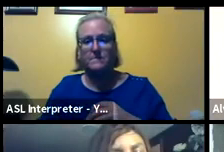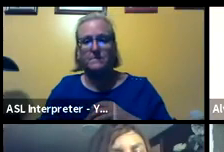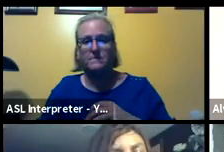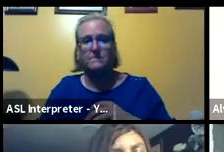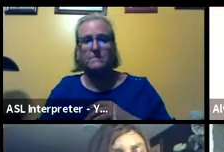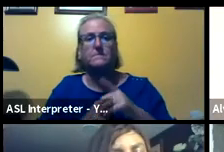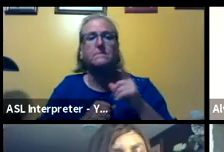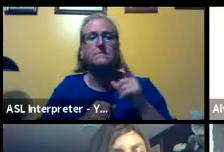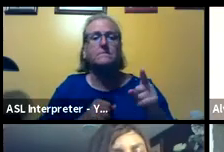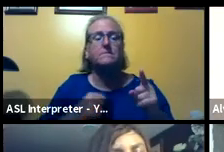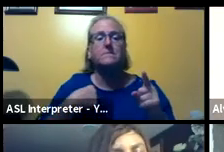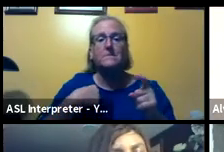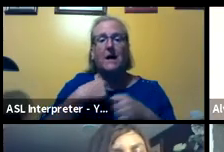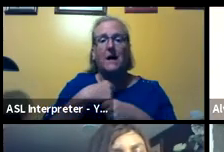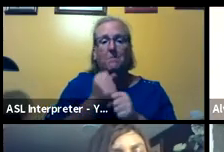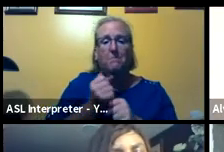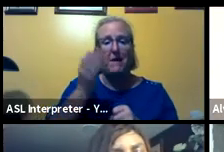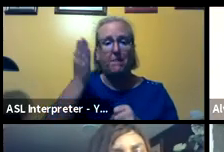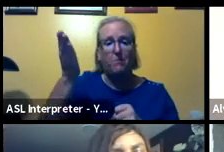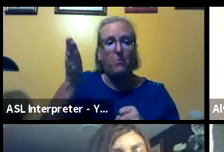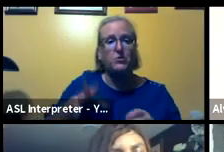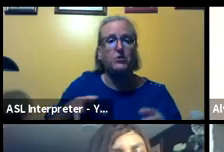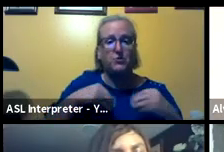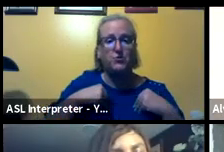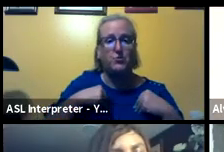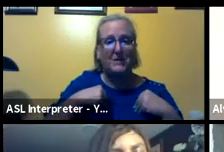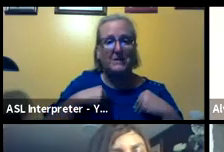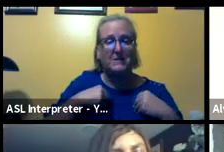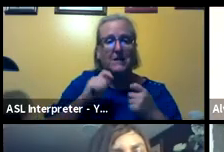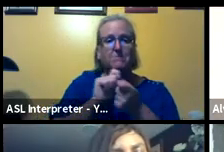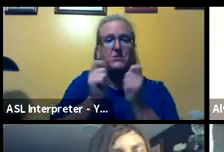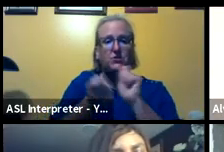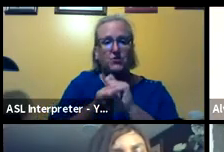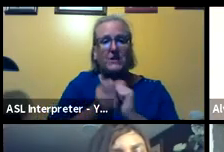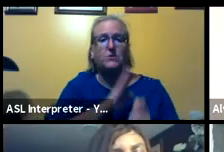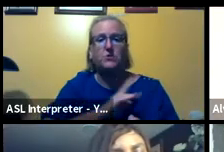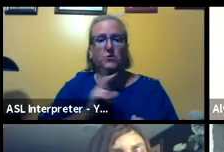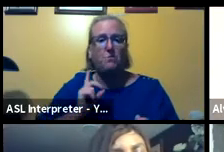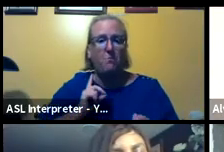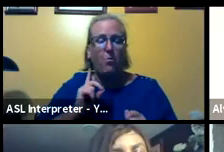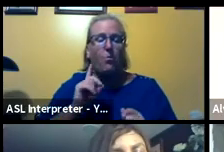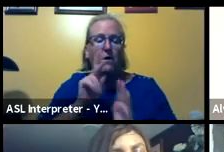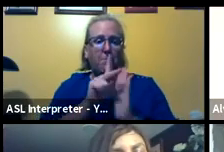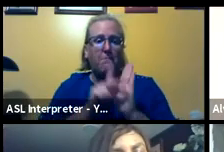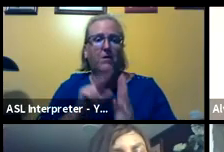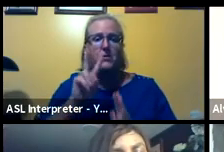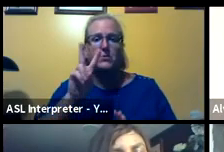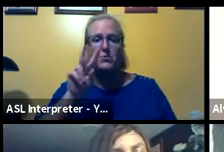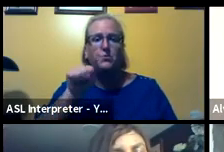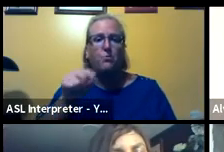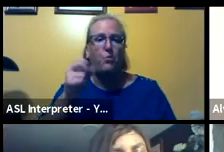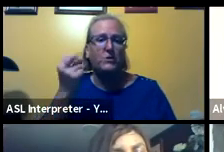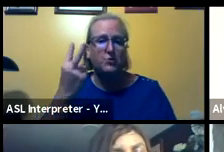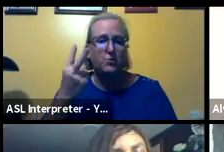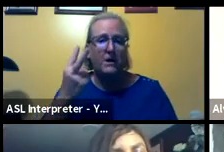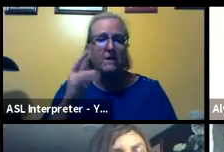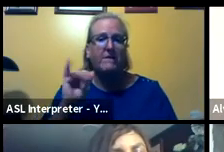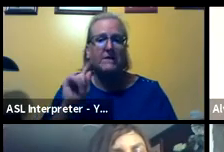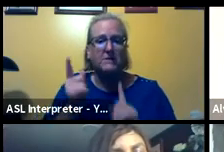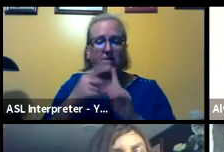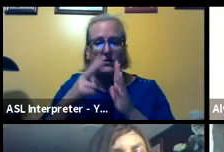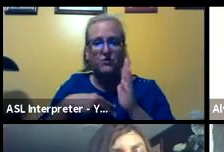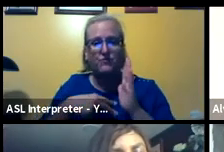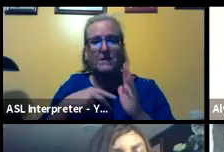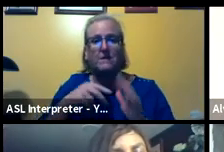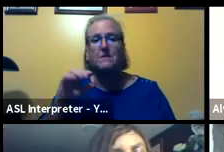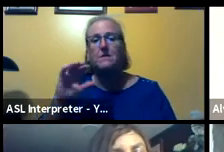Fred Pulaski, I make a motion to accept changes to board policy 2.12 as a first read. This is Claire